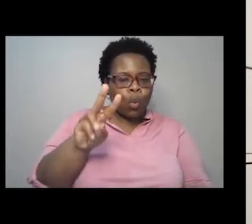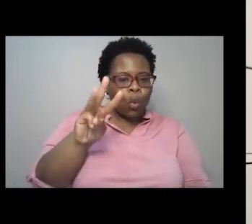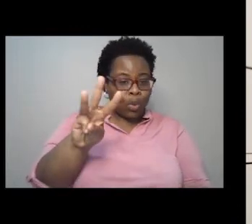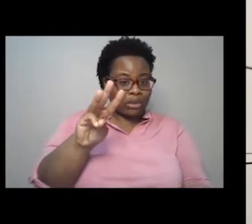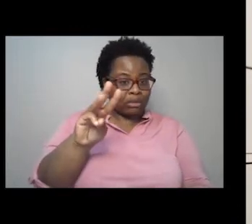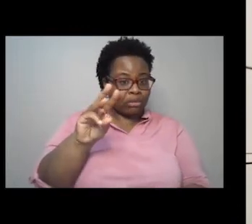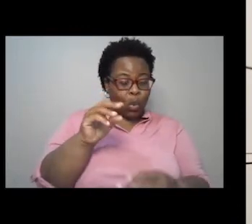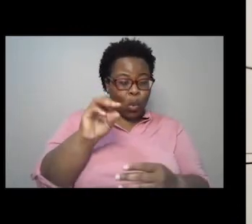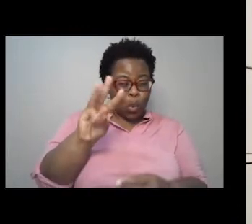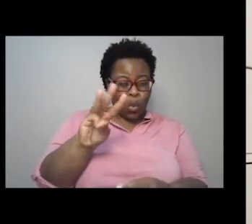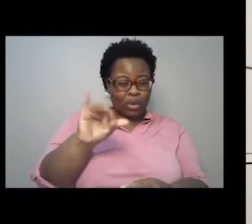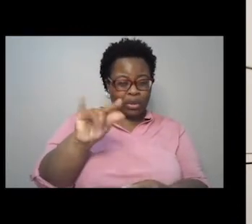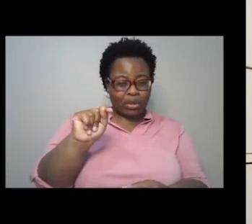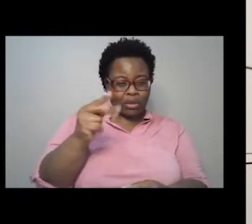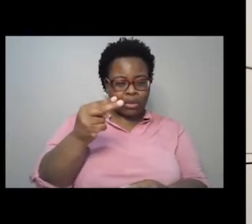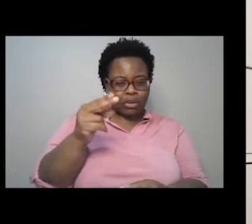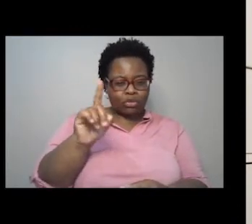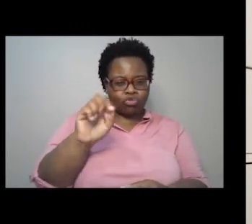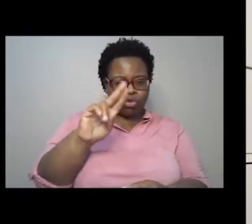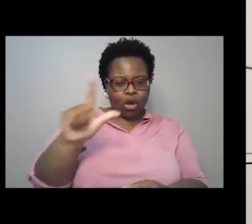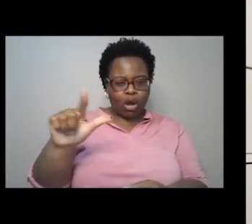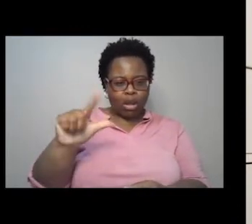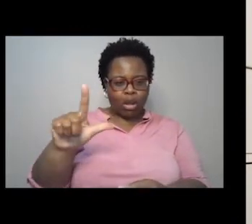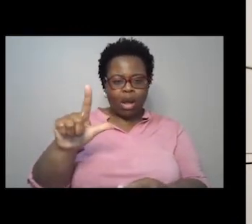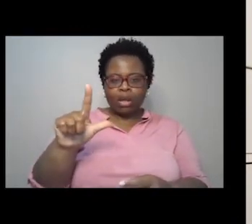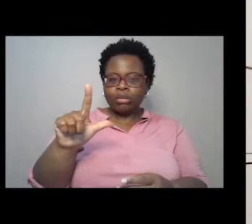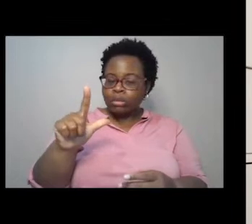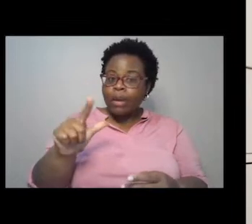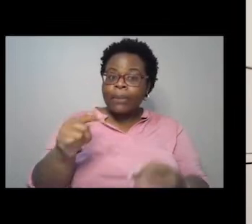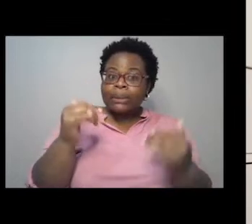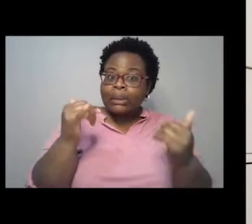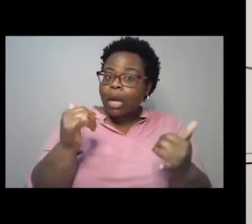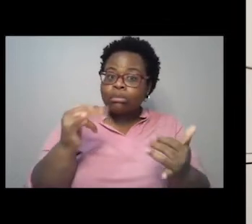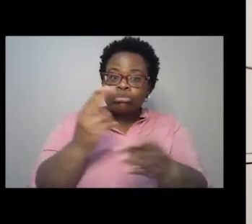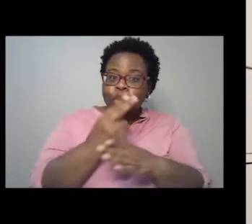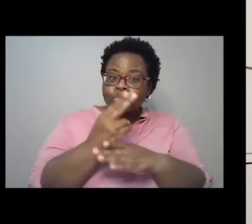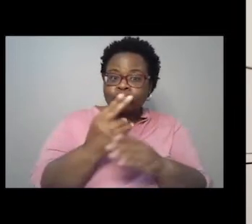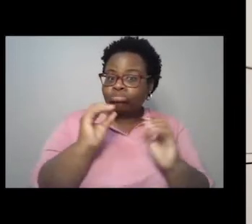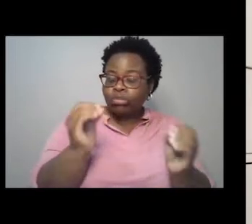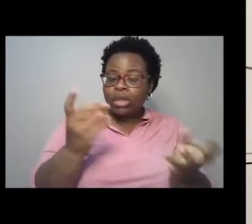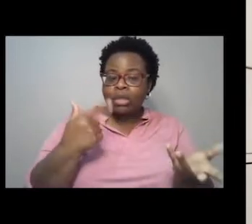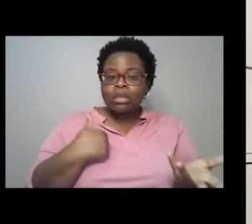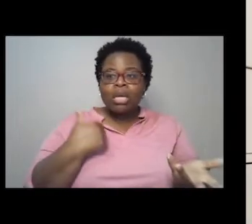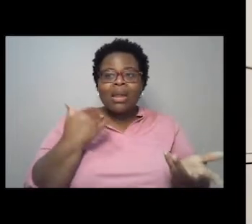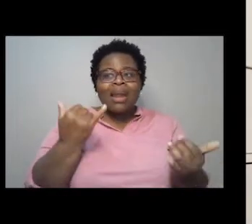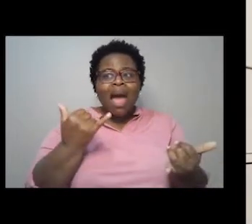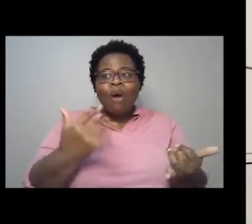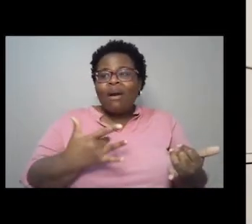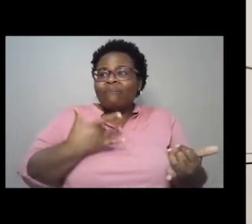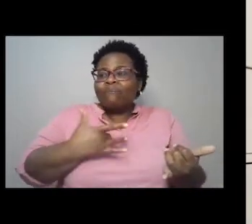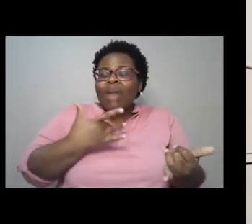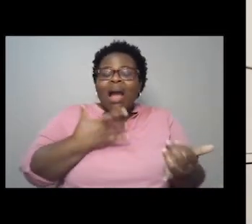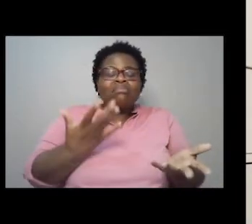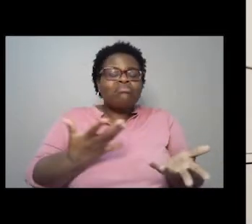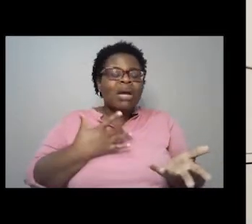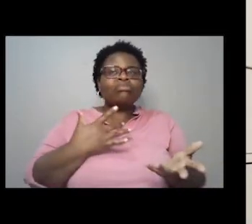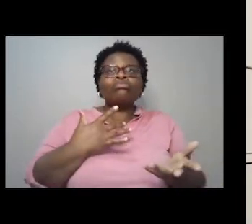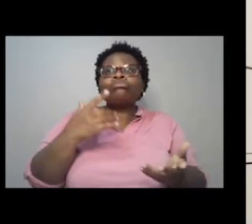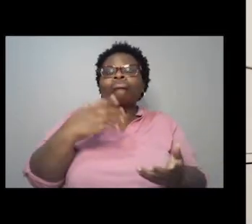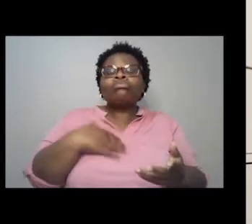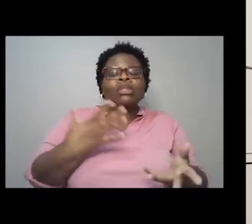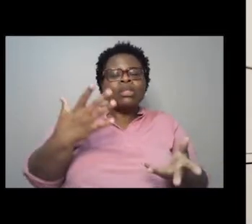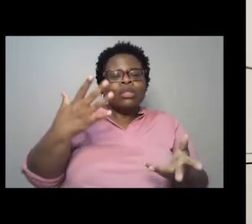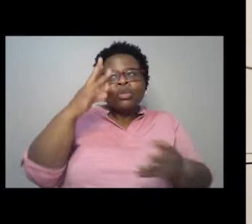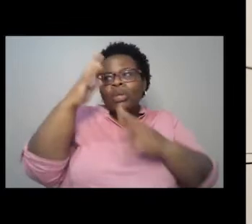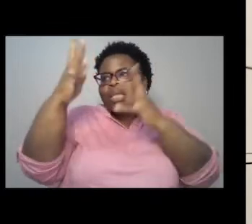solution-focused brief therapist. I found my creativity, my playfulness and joyfulness. I'm grateful for having heard about